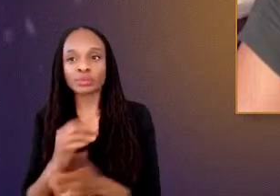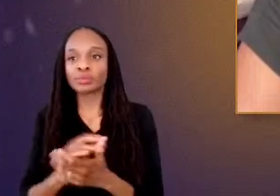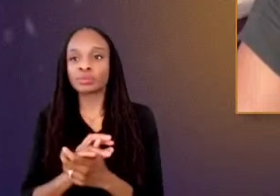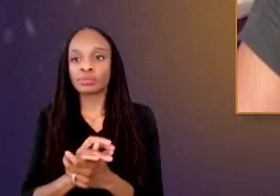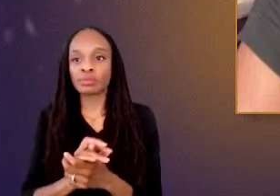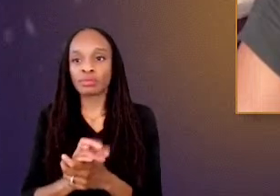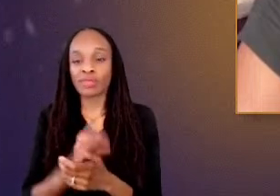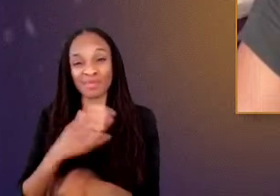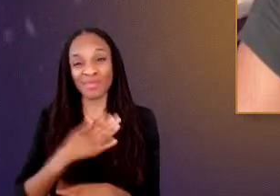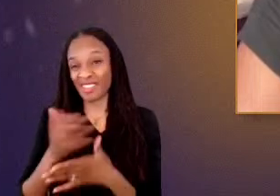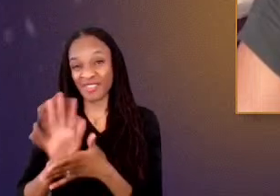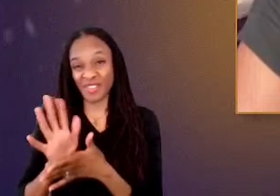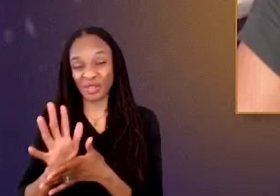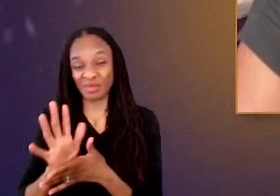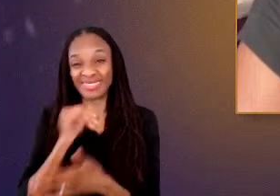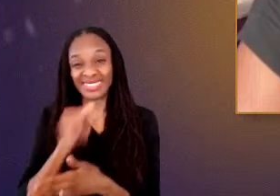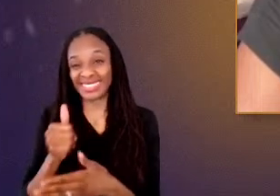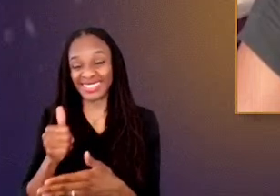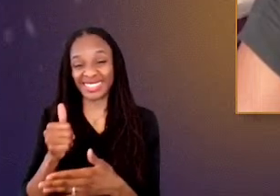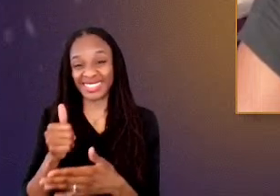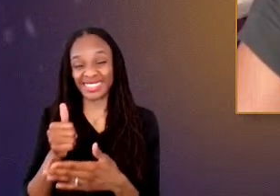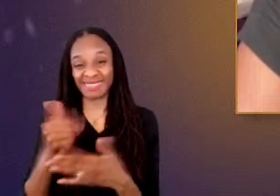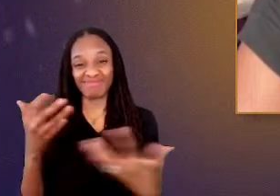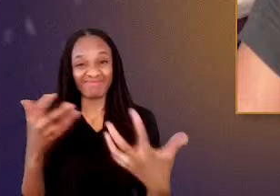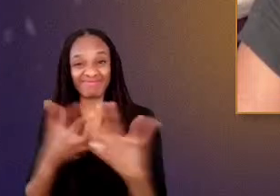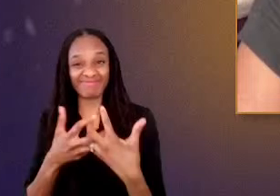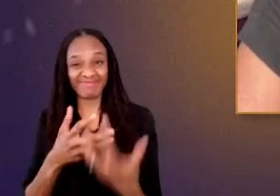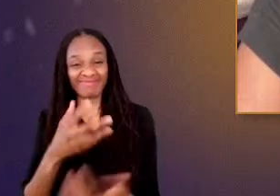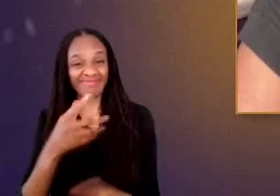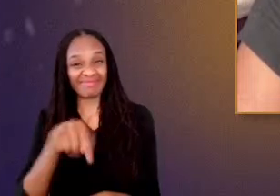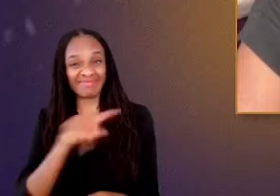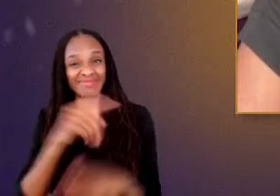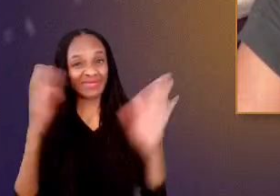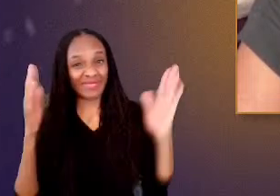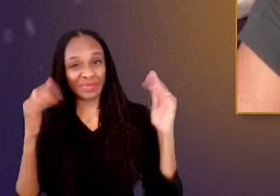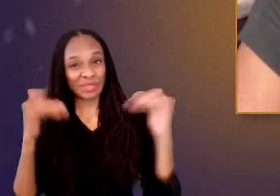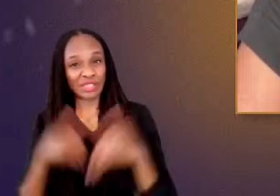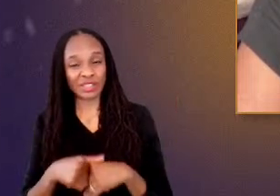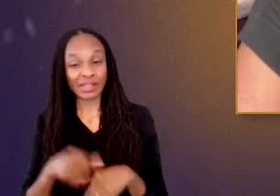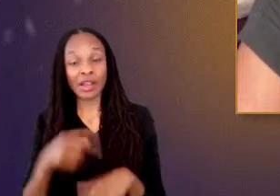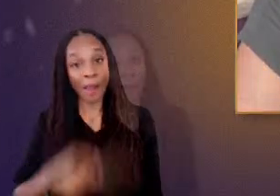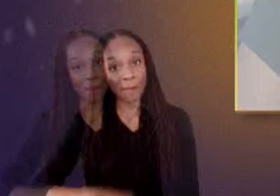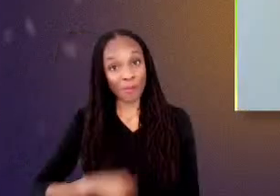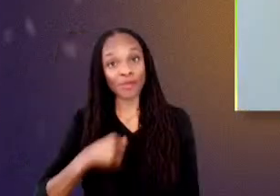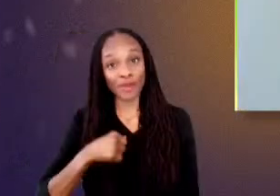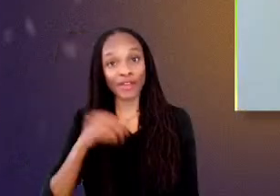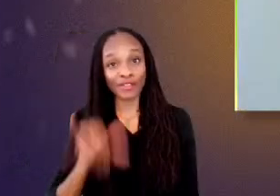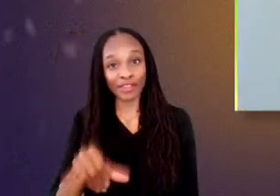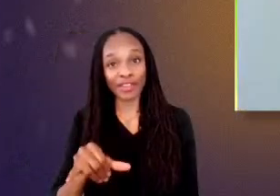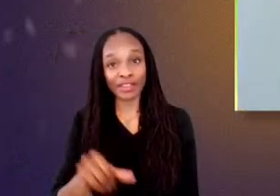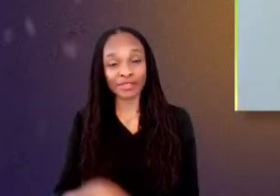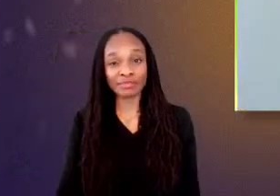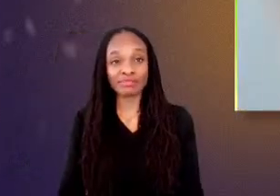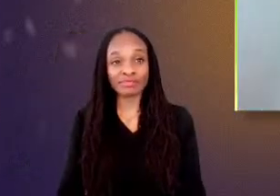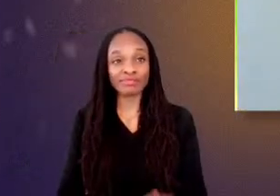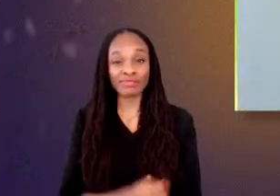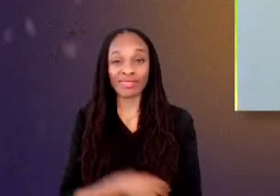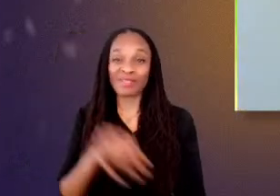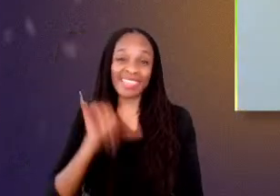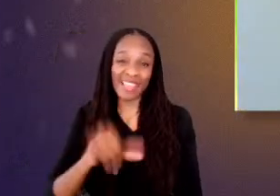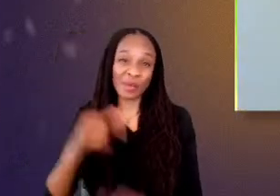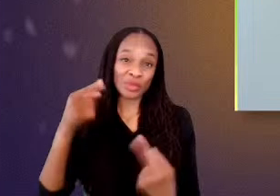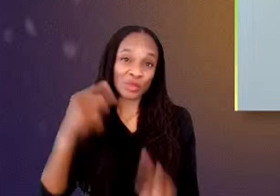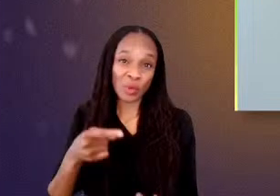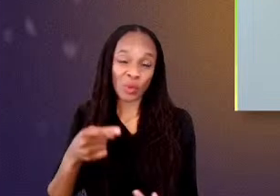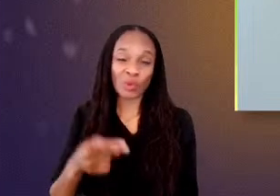any of those expectations, which I am really proud of, and was the intent to tell